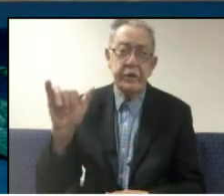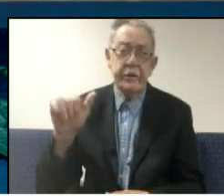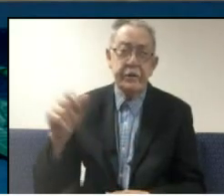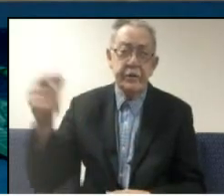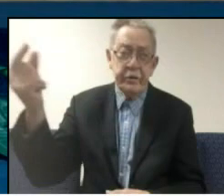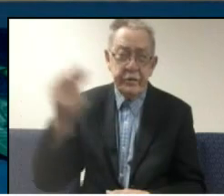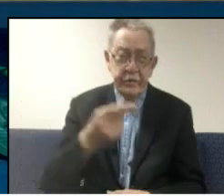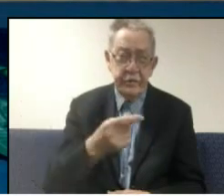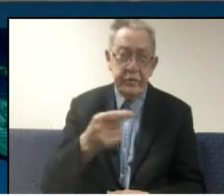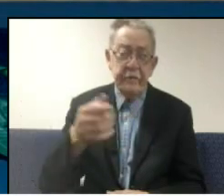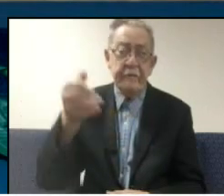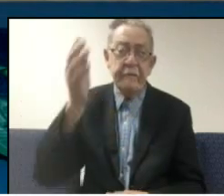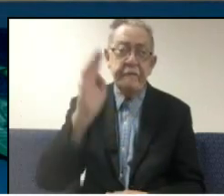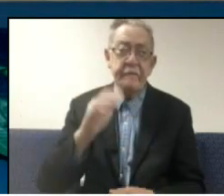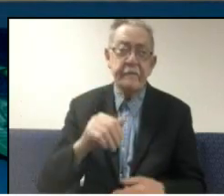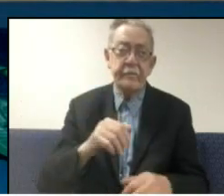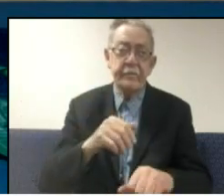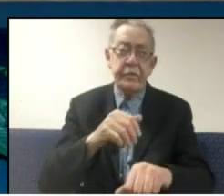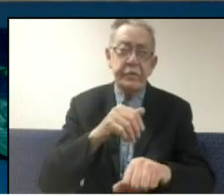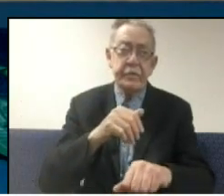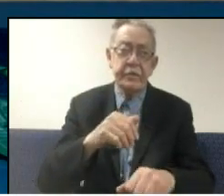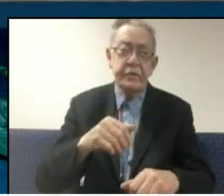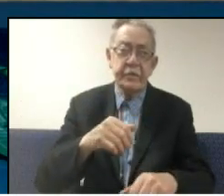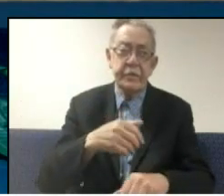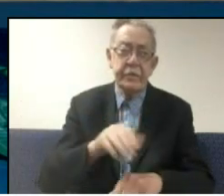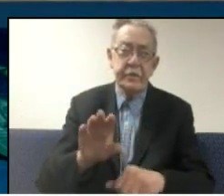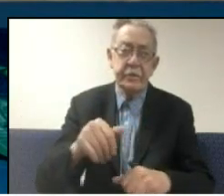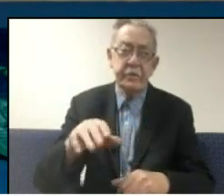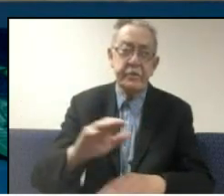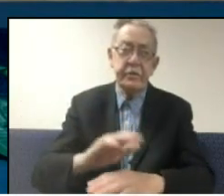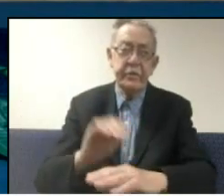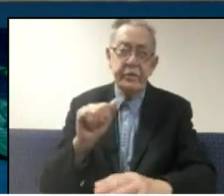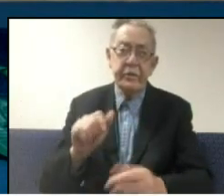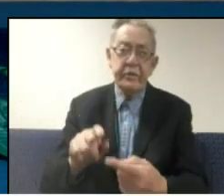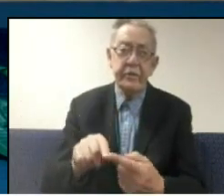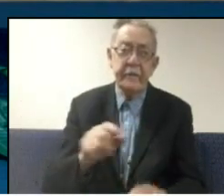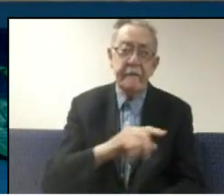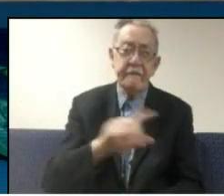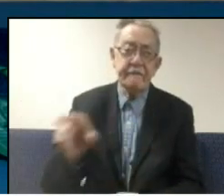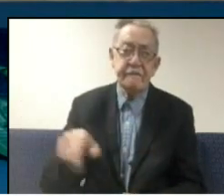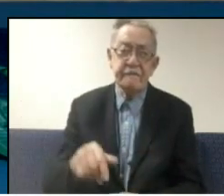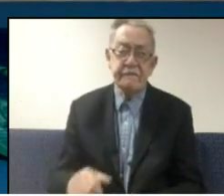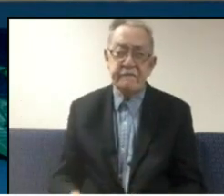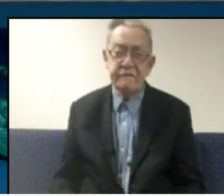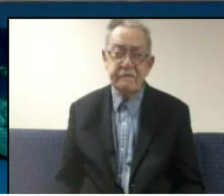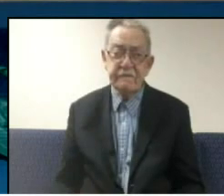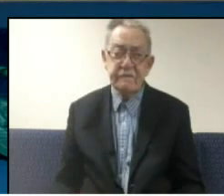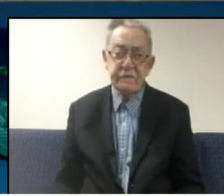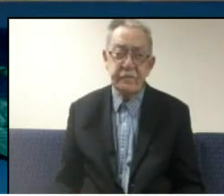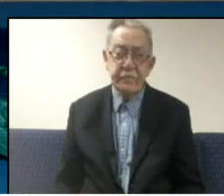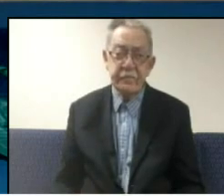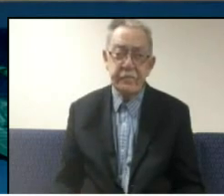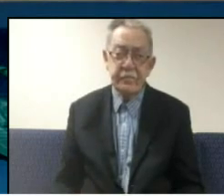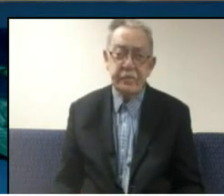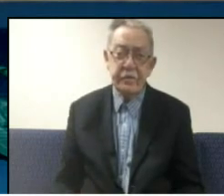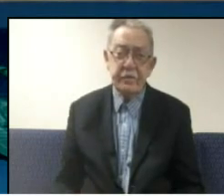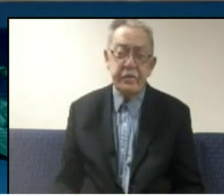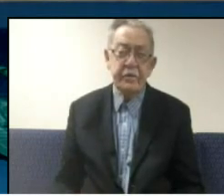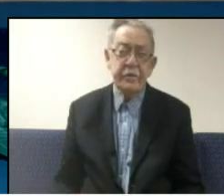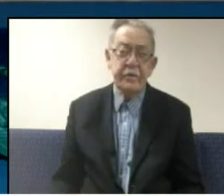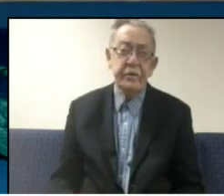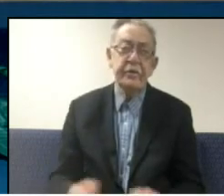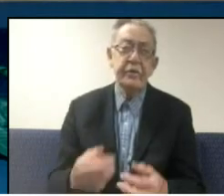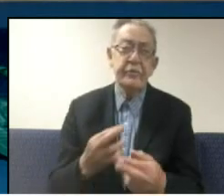extends that call to you. It's not a sales call. It's a rescue that